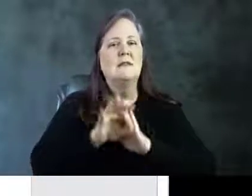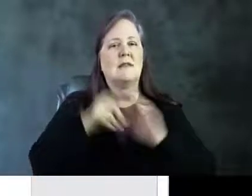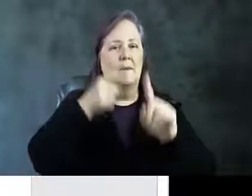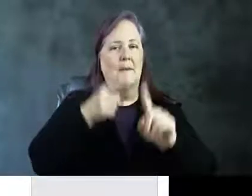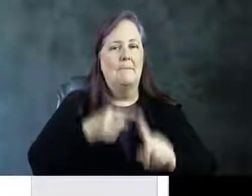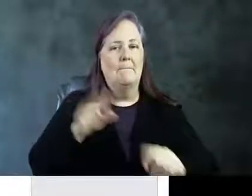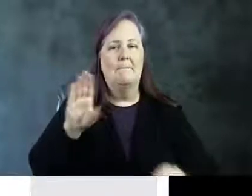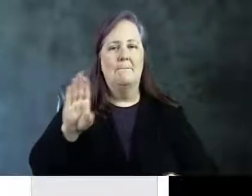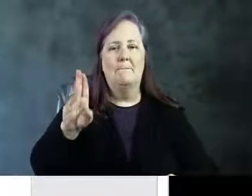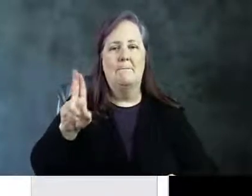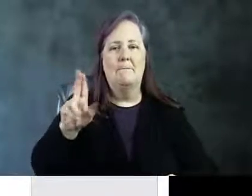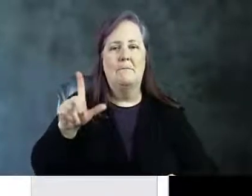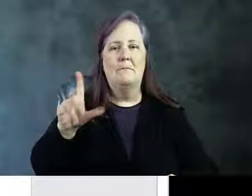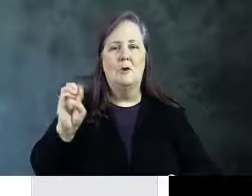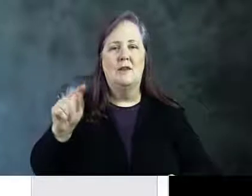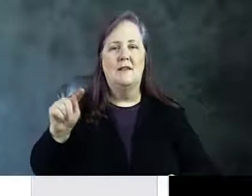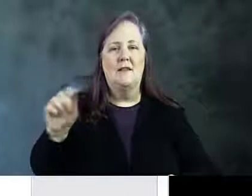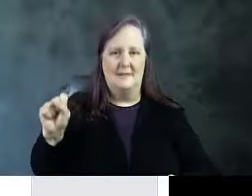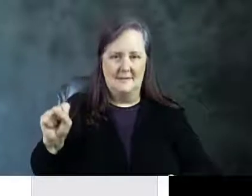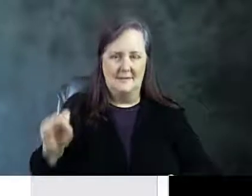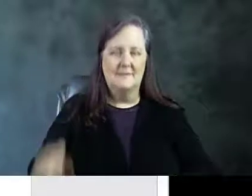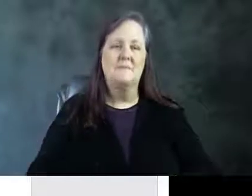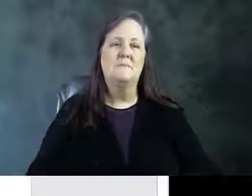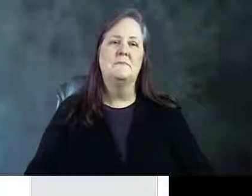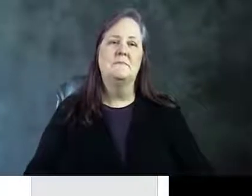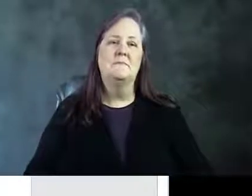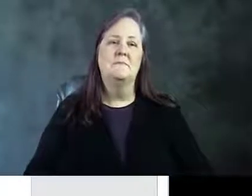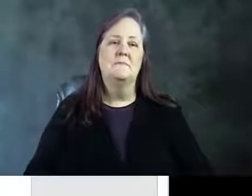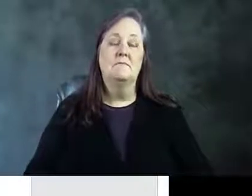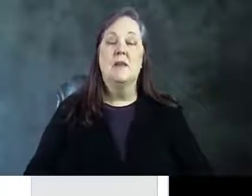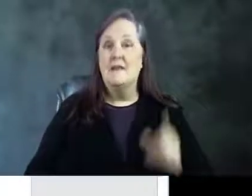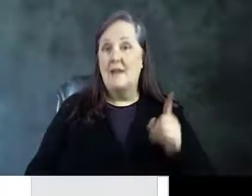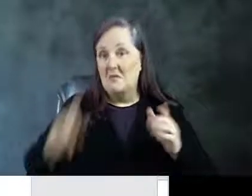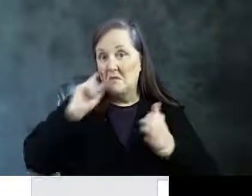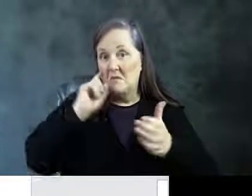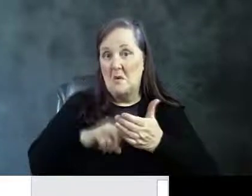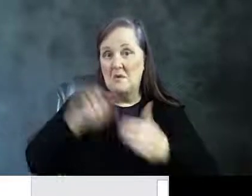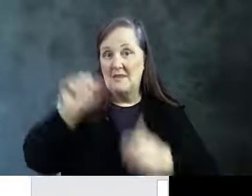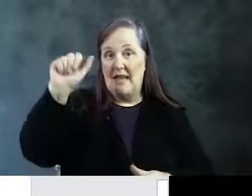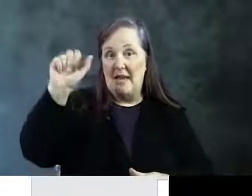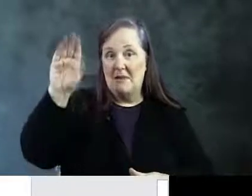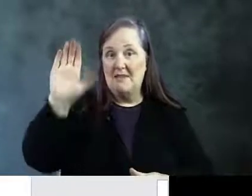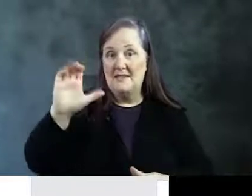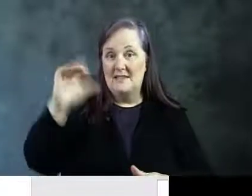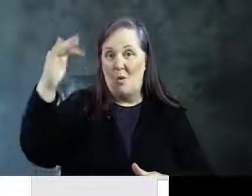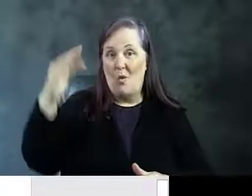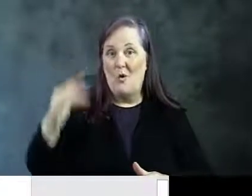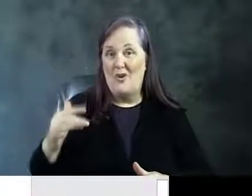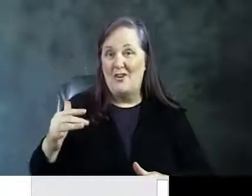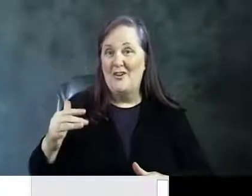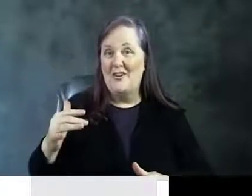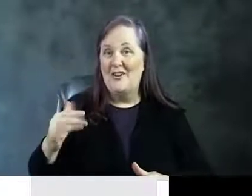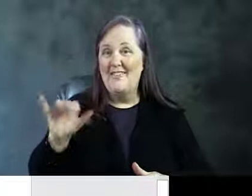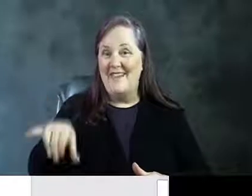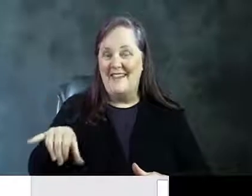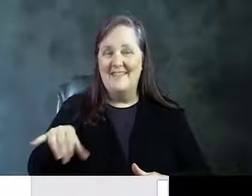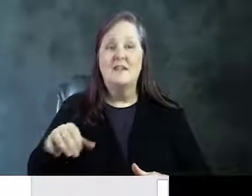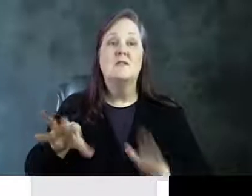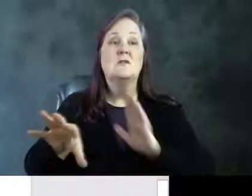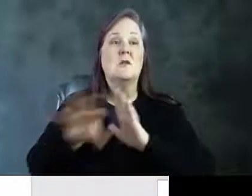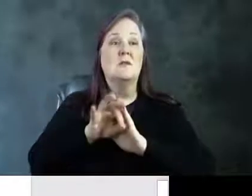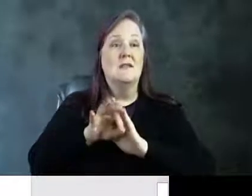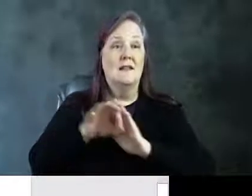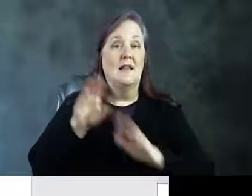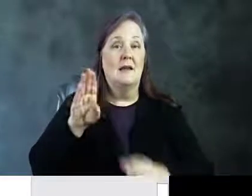they're associated with each other by they're in the order, they're in alphabetical order is the order they're in. So I went ahead and selected a bullet and you'll